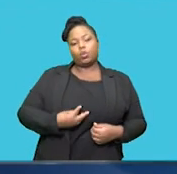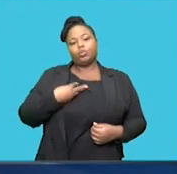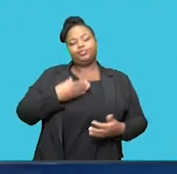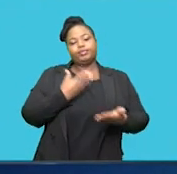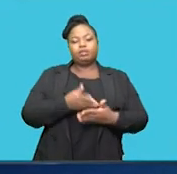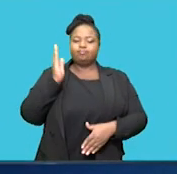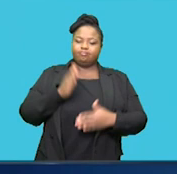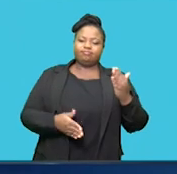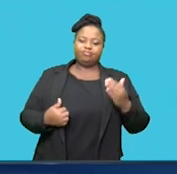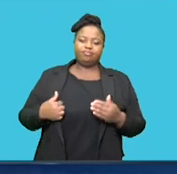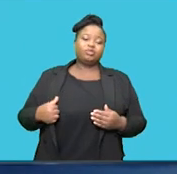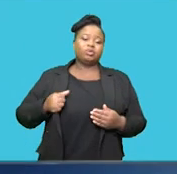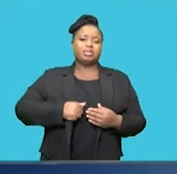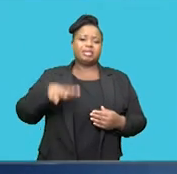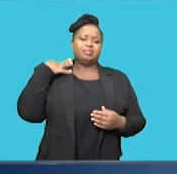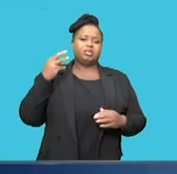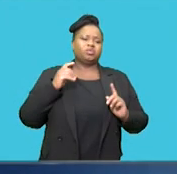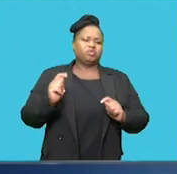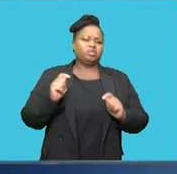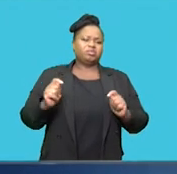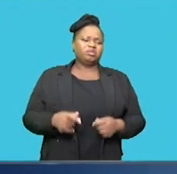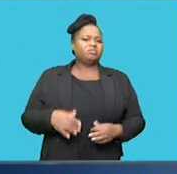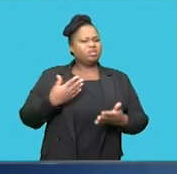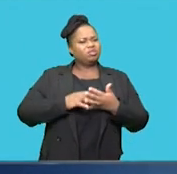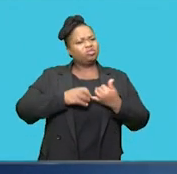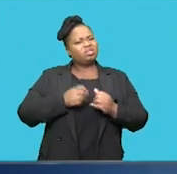nje umuntu mhlambi minister of transport